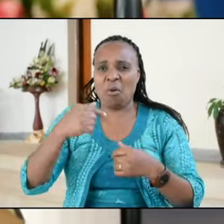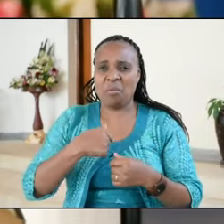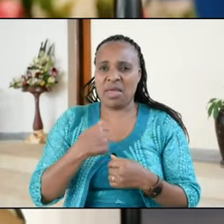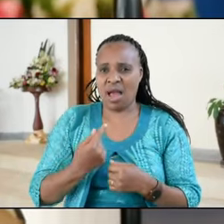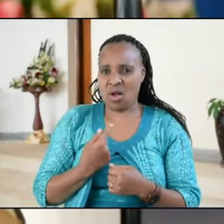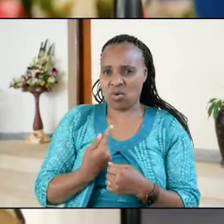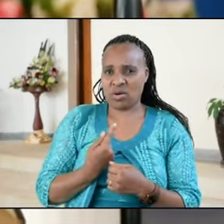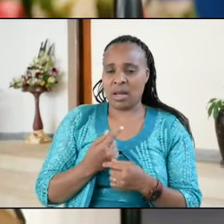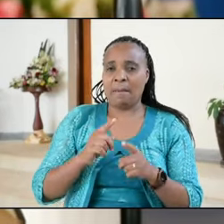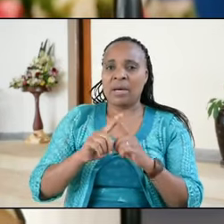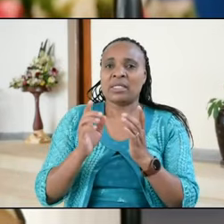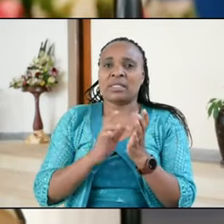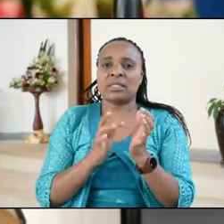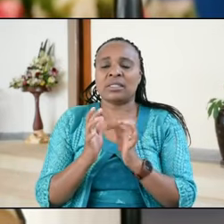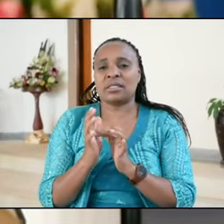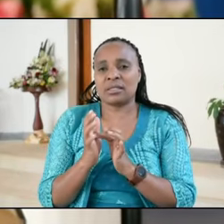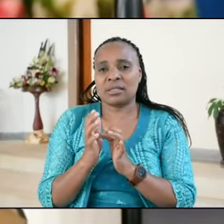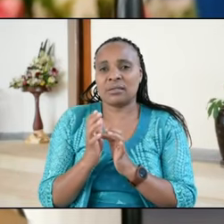But